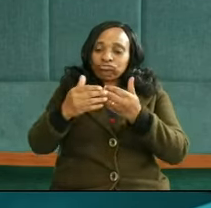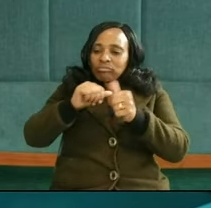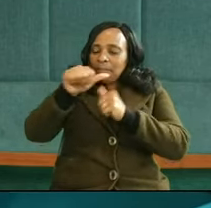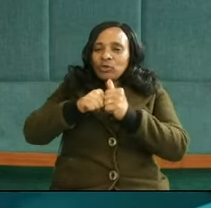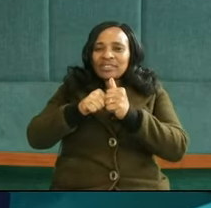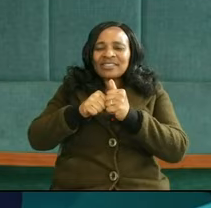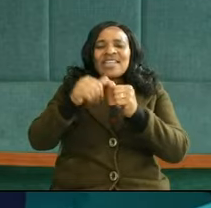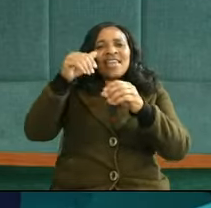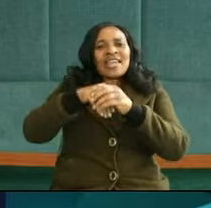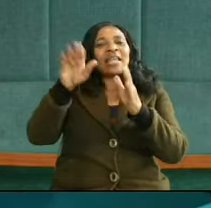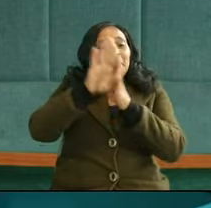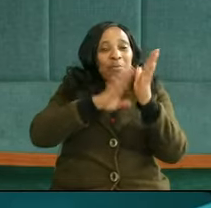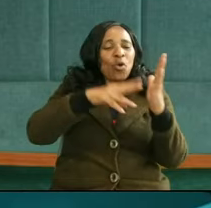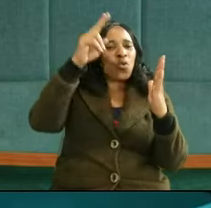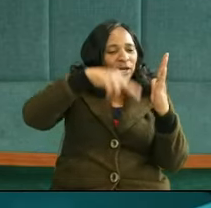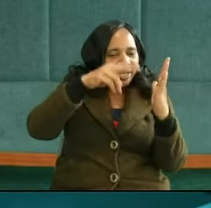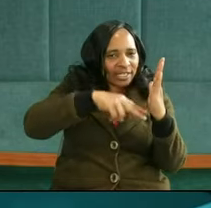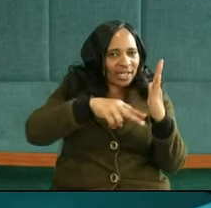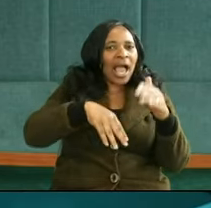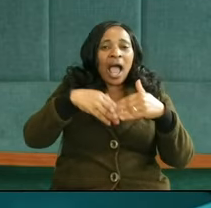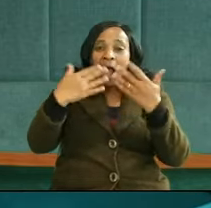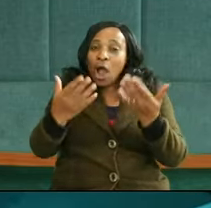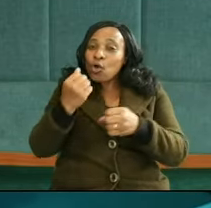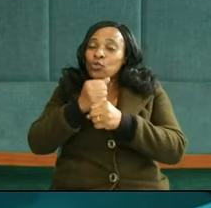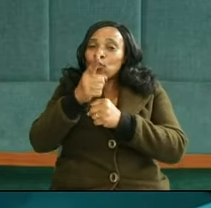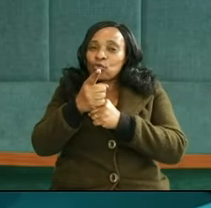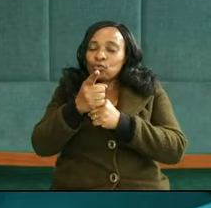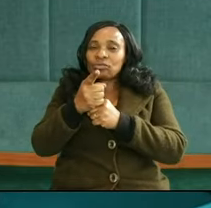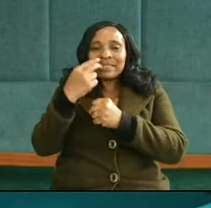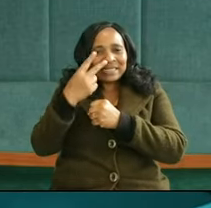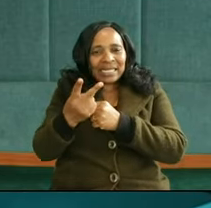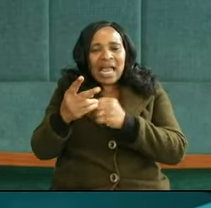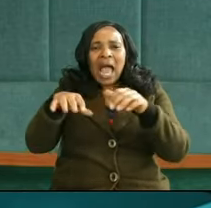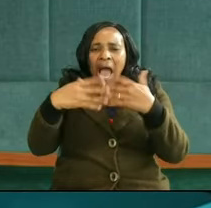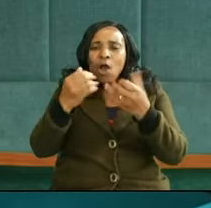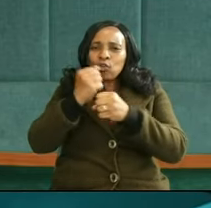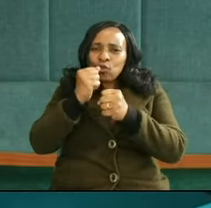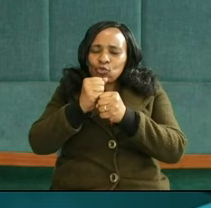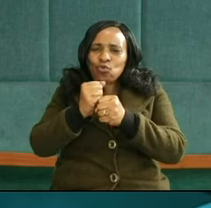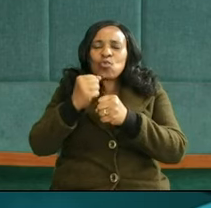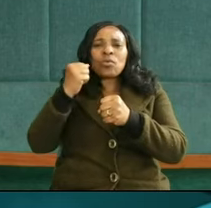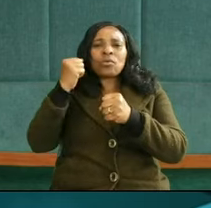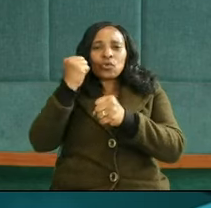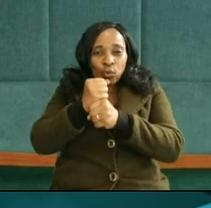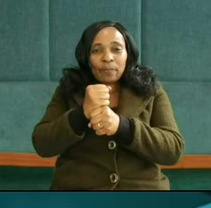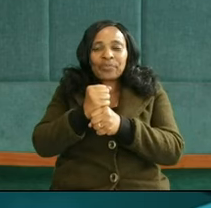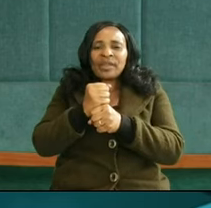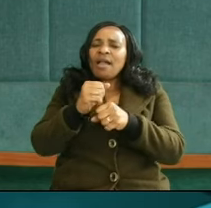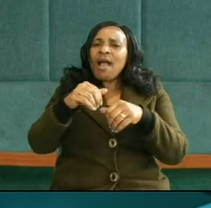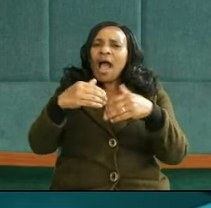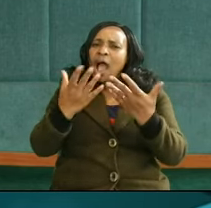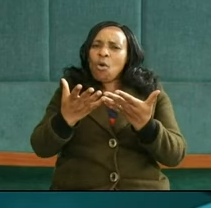of the scripture that we read here, how Philip did it, and how Jesus did it, and how Paul will do it, we are